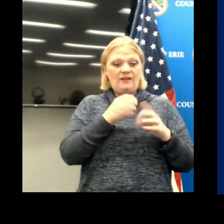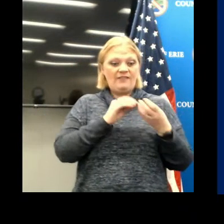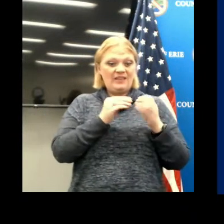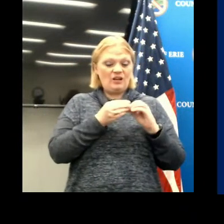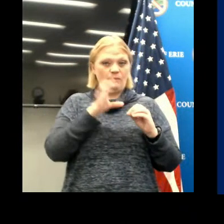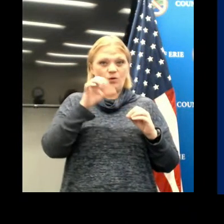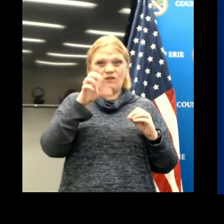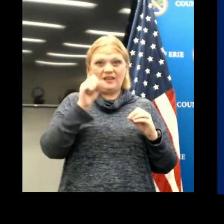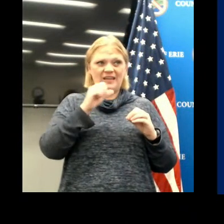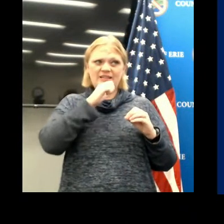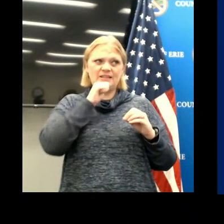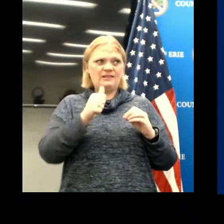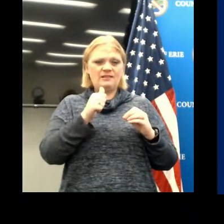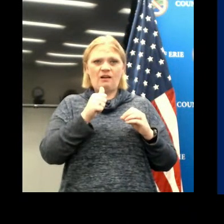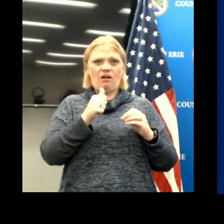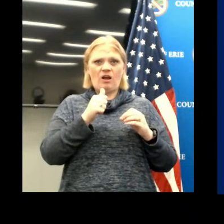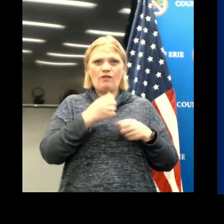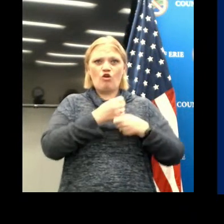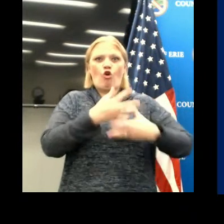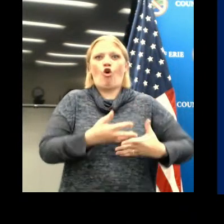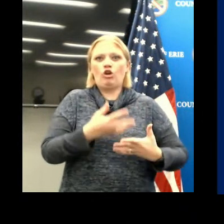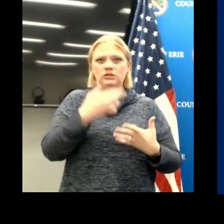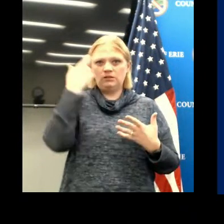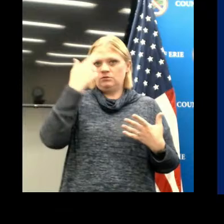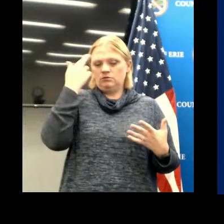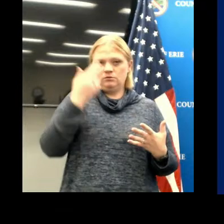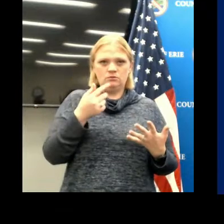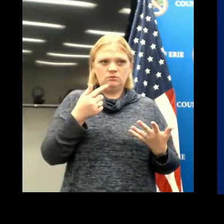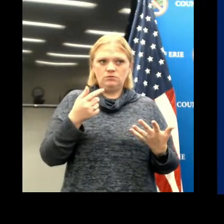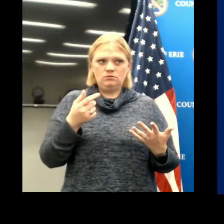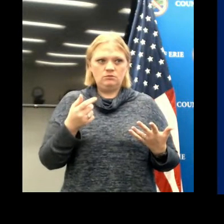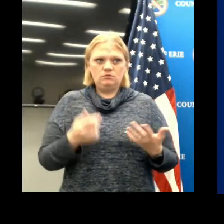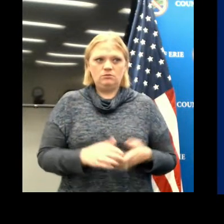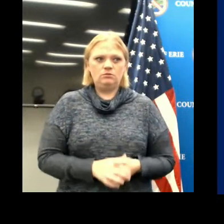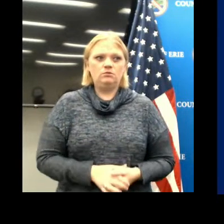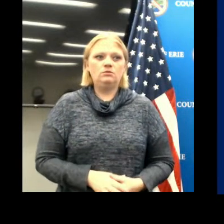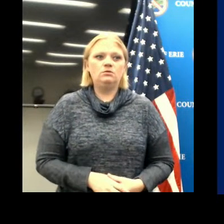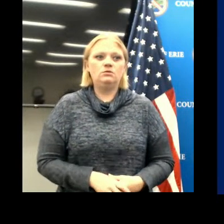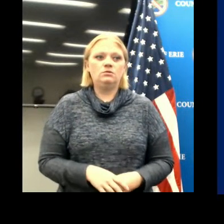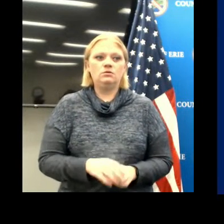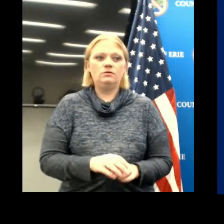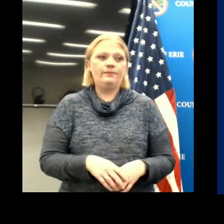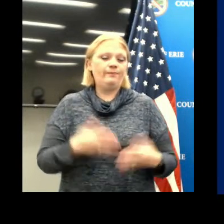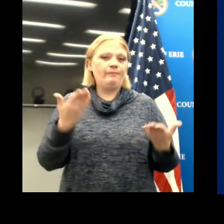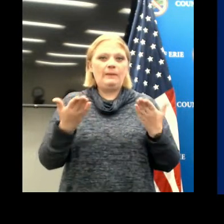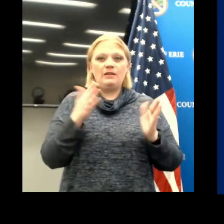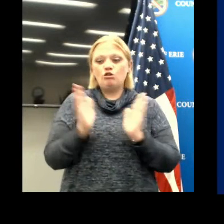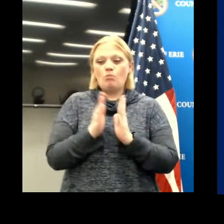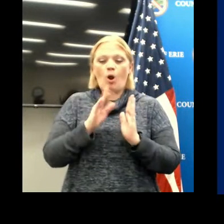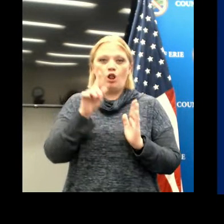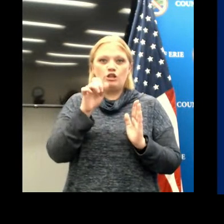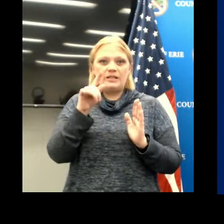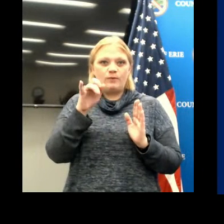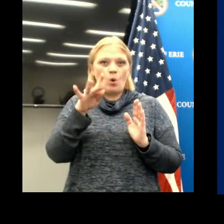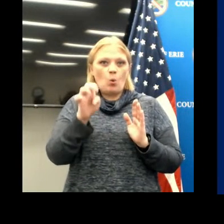be a driving factor because there could be, and on some of the smaller zip codes that we don't have on the